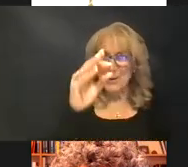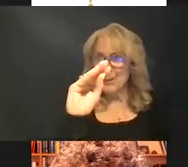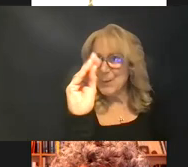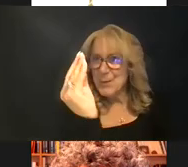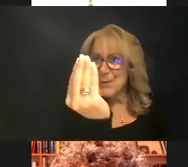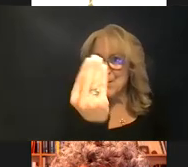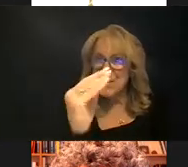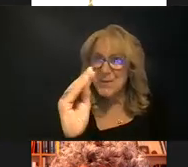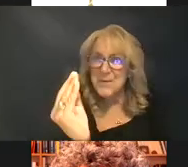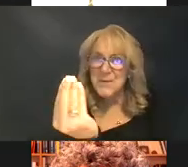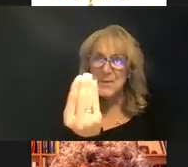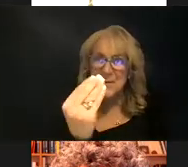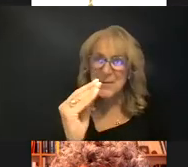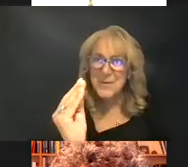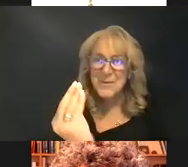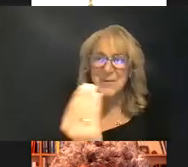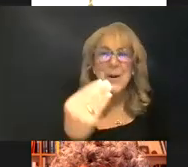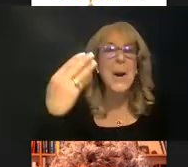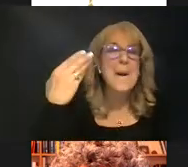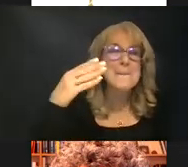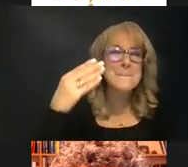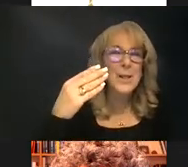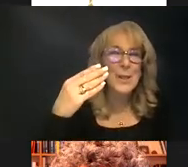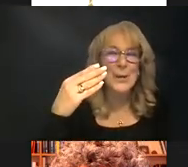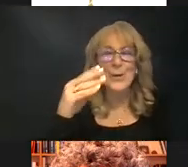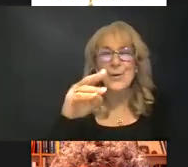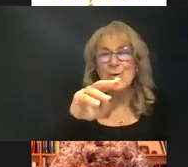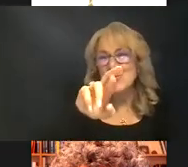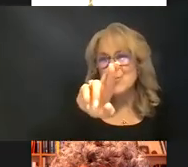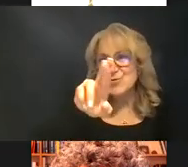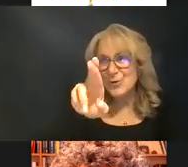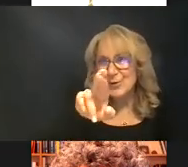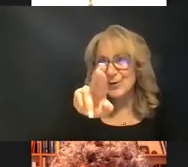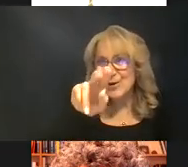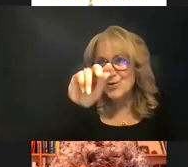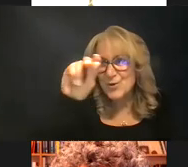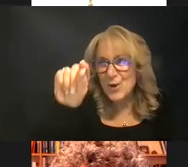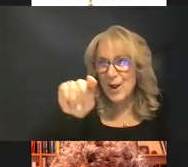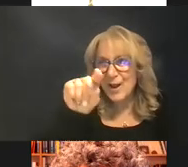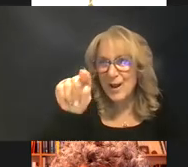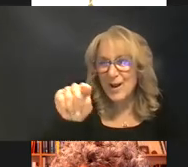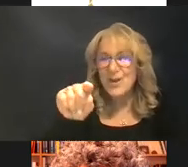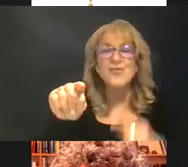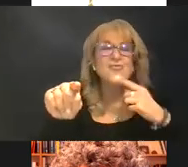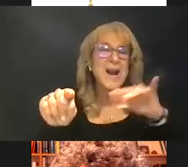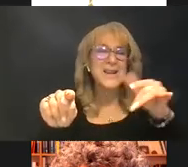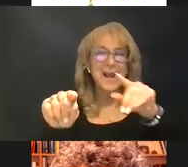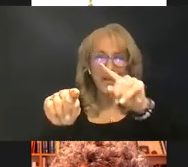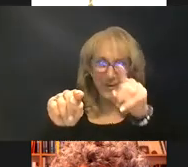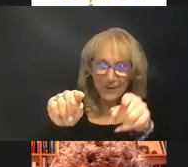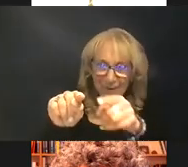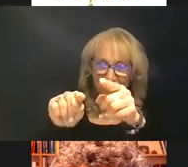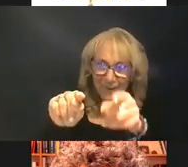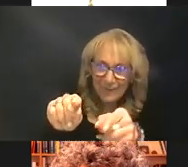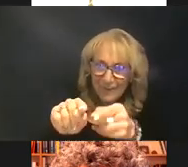vortices. The vortices that are blue are spinning clockwise. The vortices are red and yellow. They're spinning counterclockwise. And then these